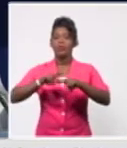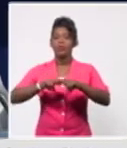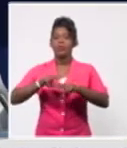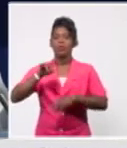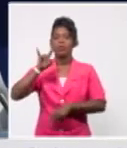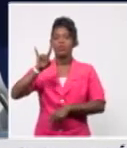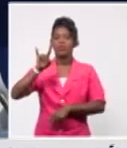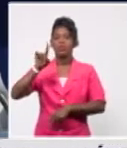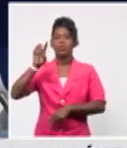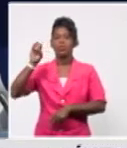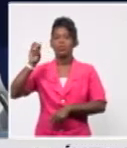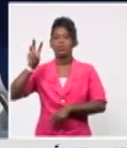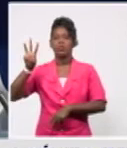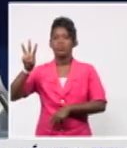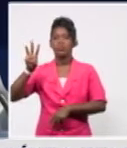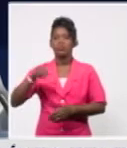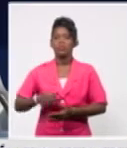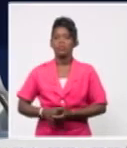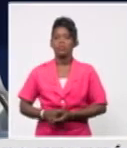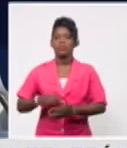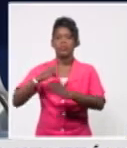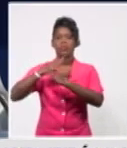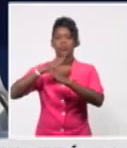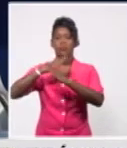549 in the Naval Hospital,